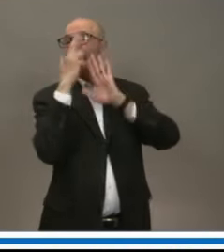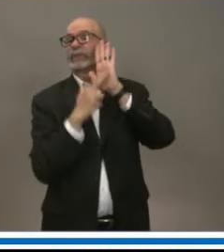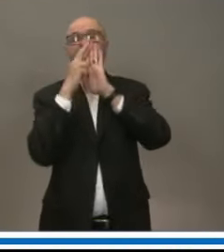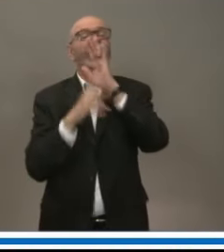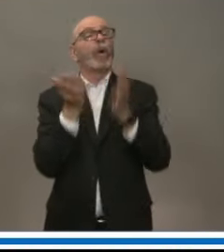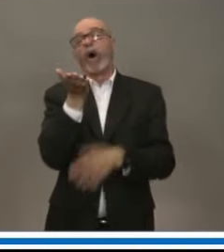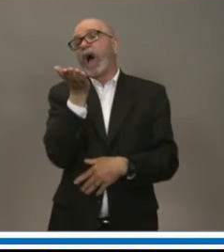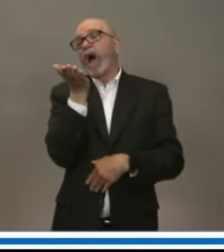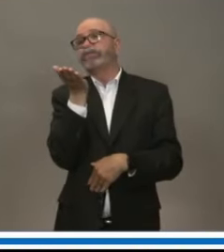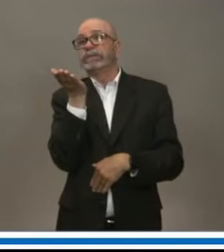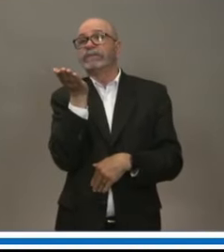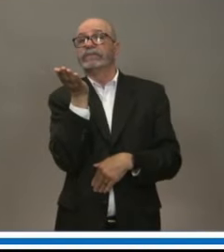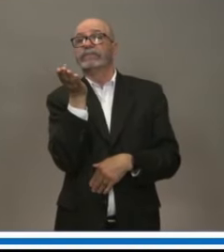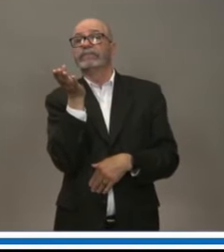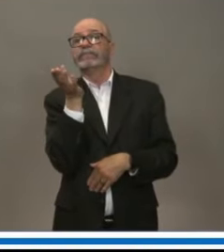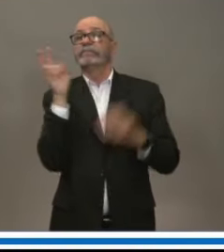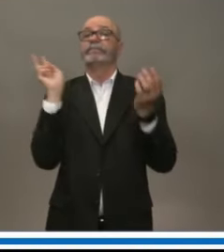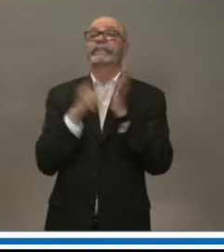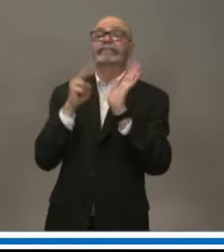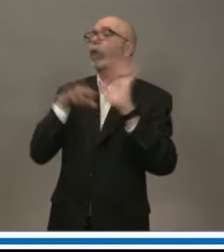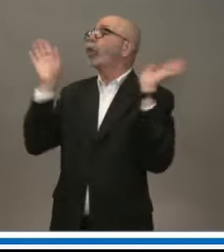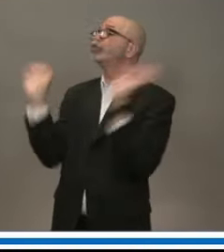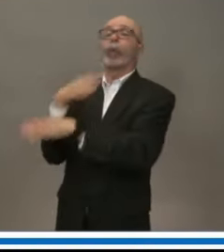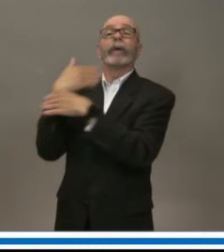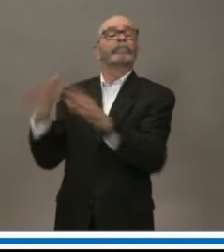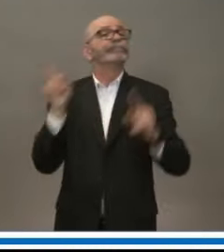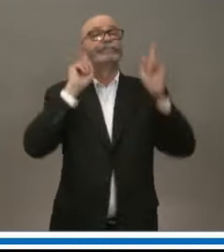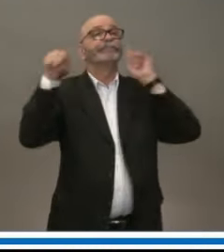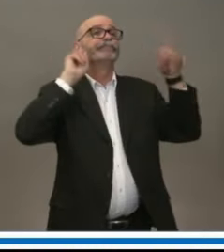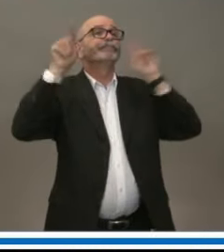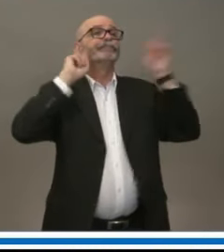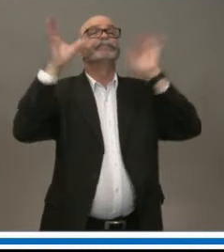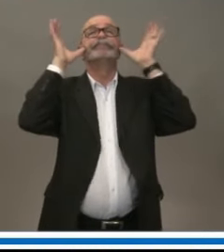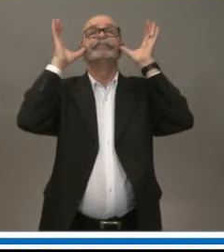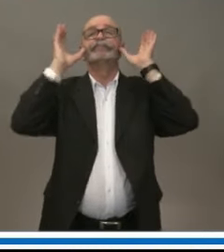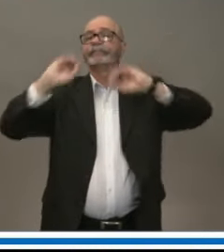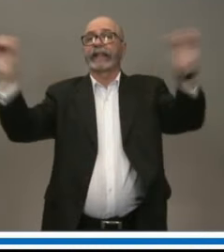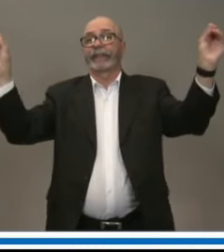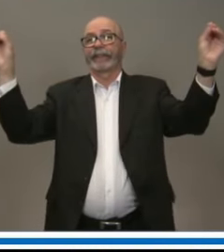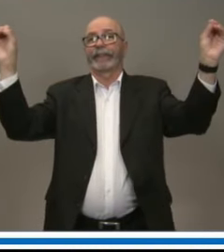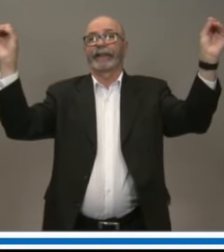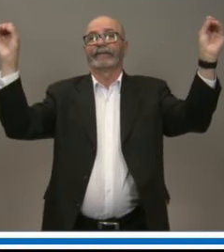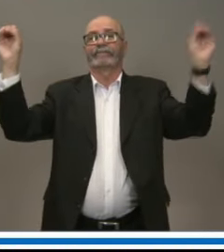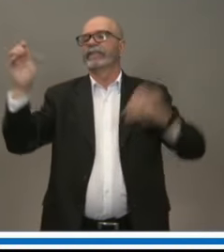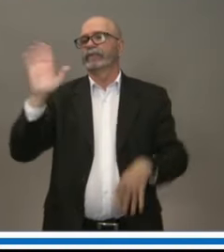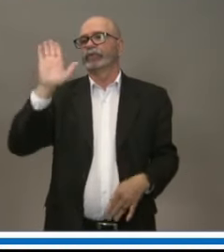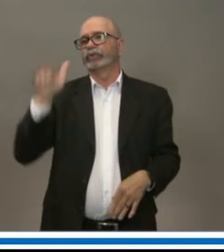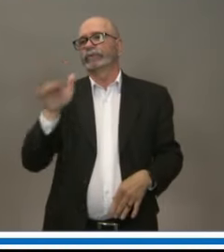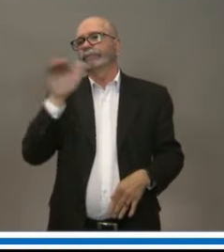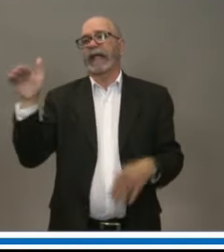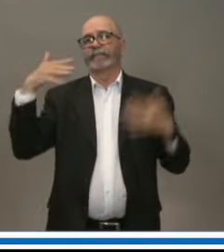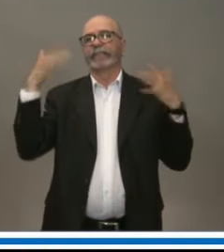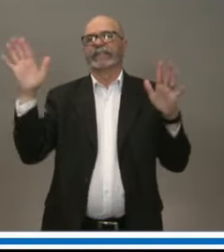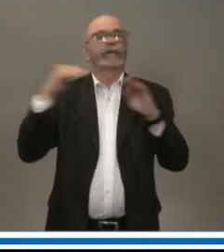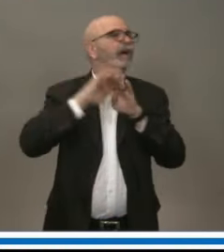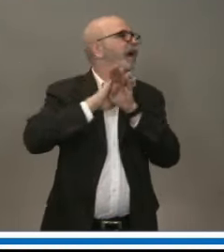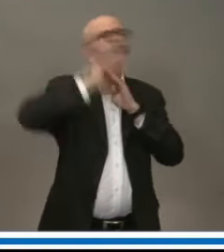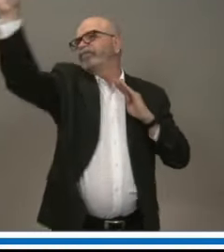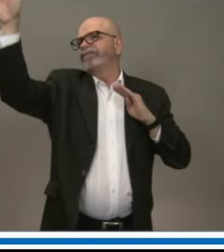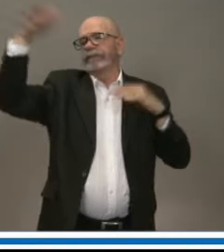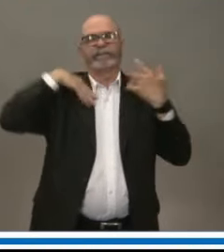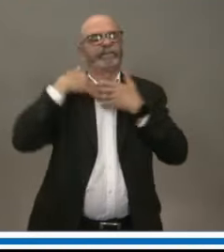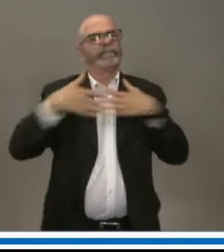would be zero compliance because we don't have anything. And those are the ones where we have a catastrophic and completely overwhelm the healthcare system. But